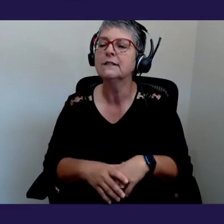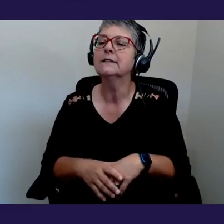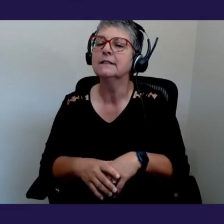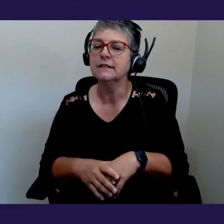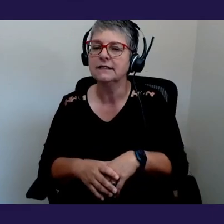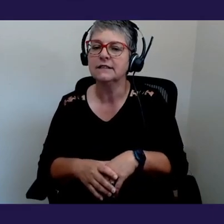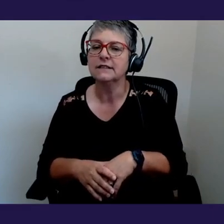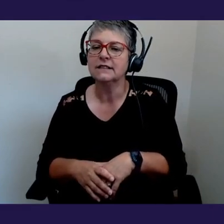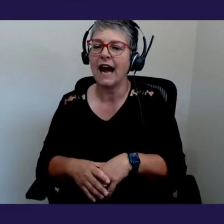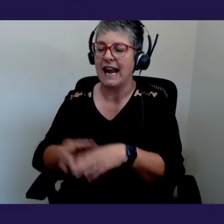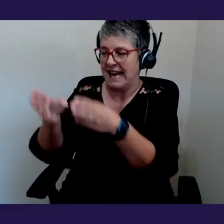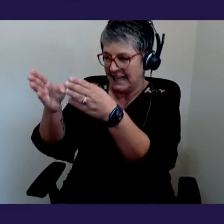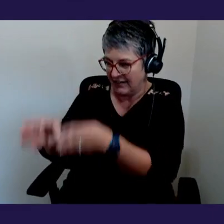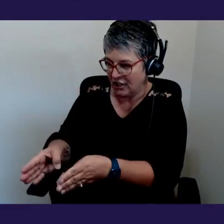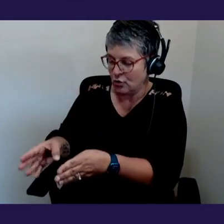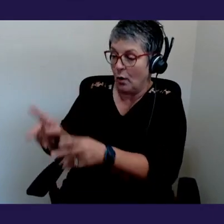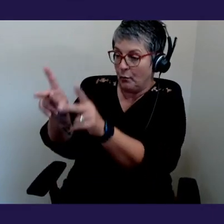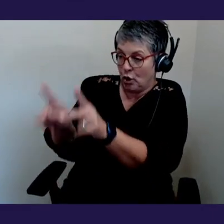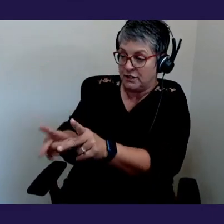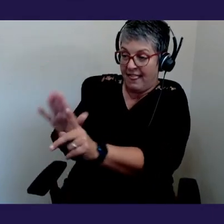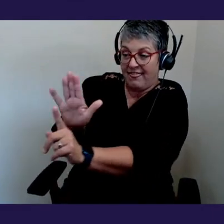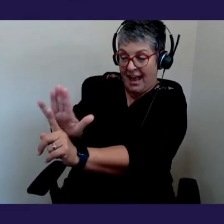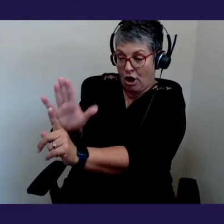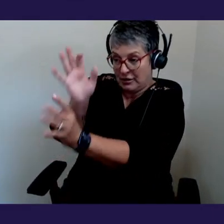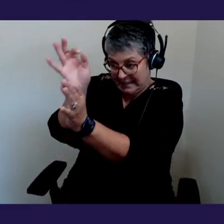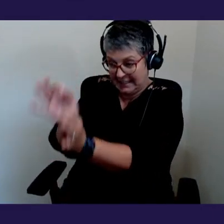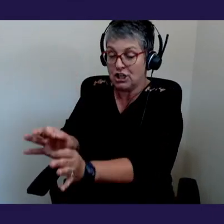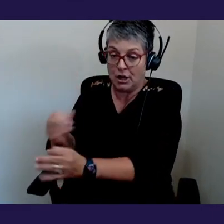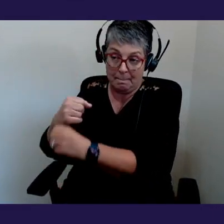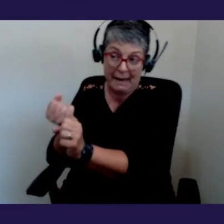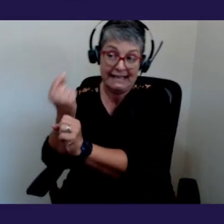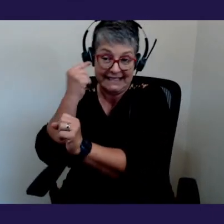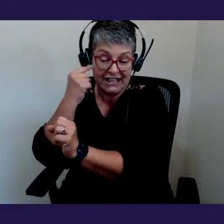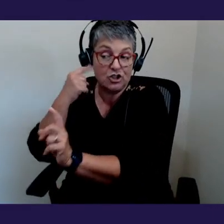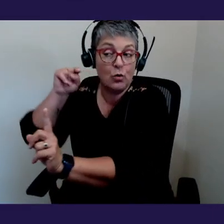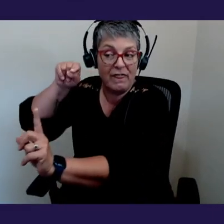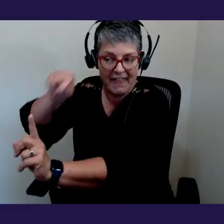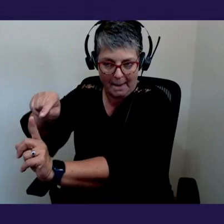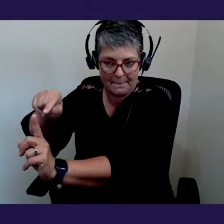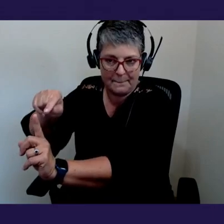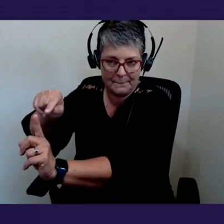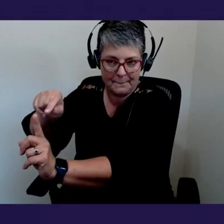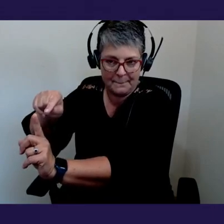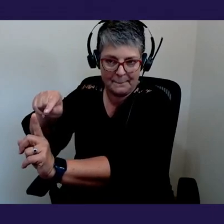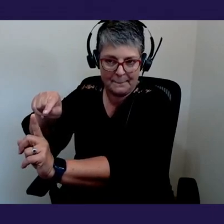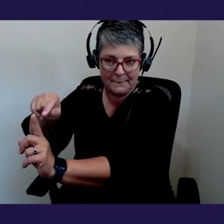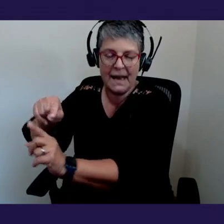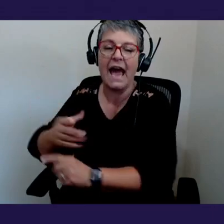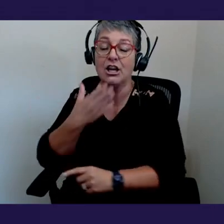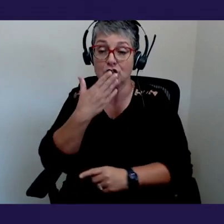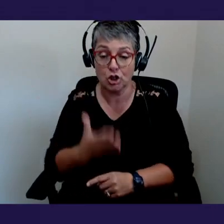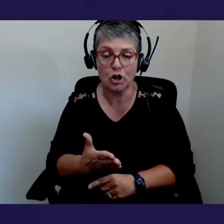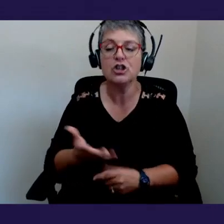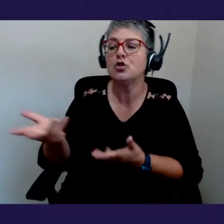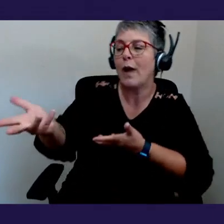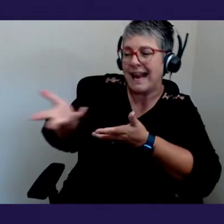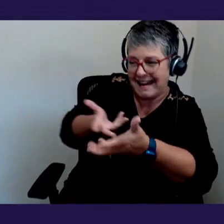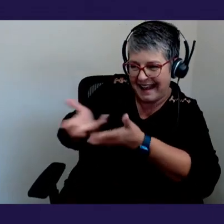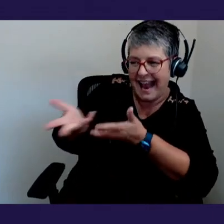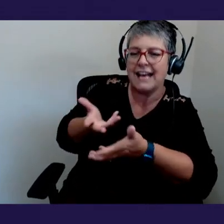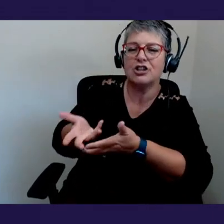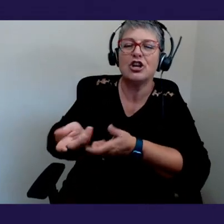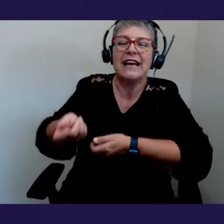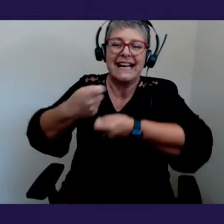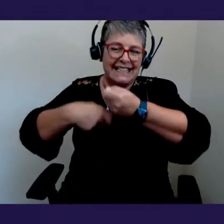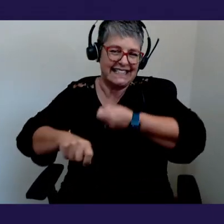decision makes sense, and that's a respectful way to engage them and not to be dismissive. So thank you very much for that. And Joe, I think I